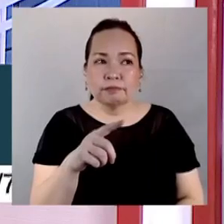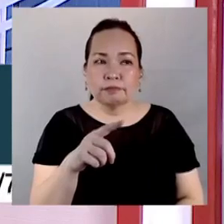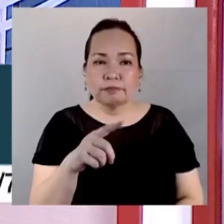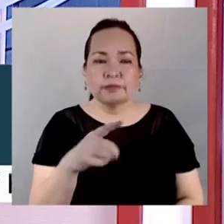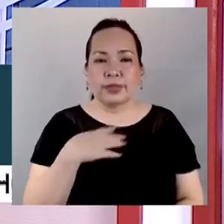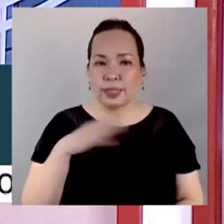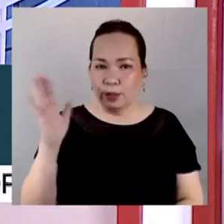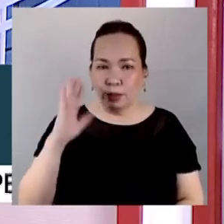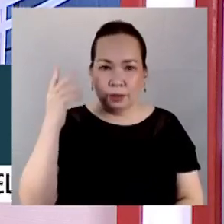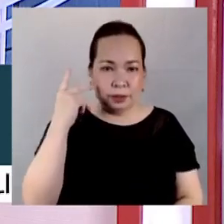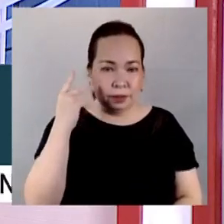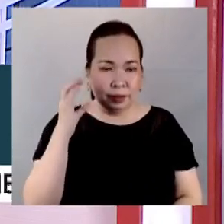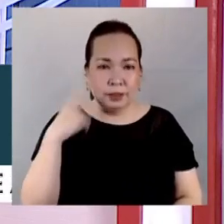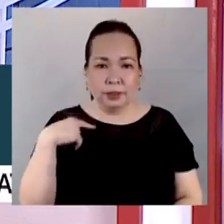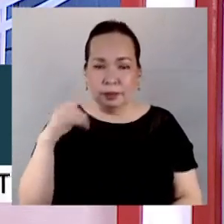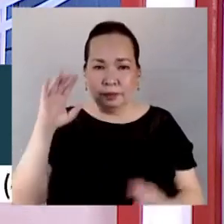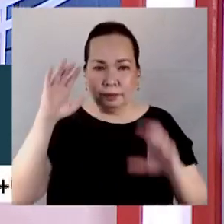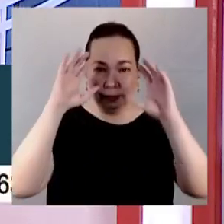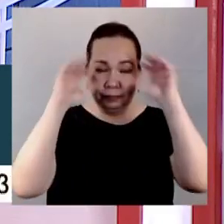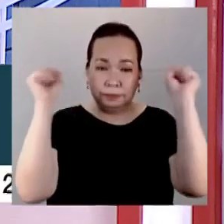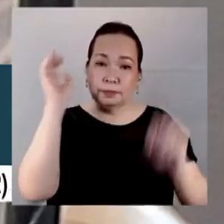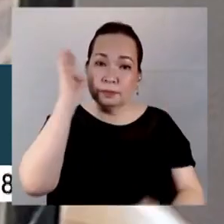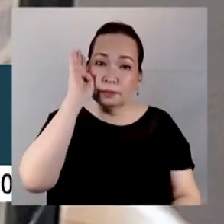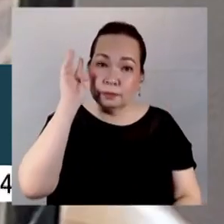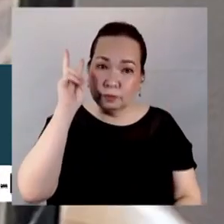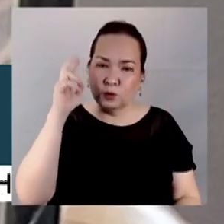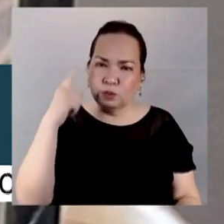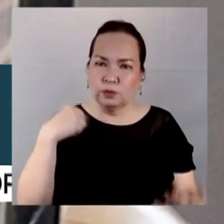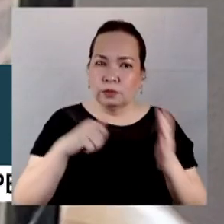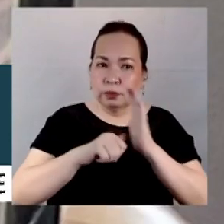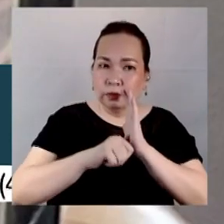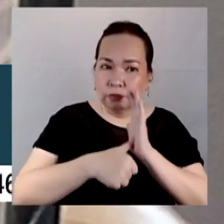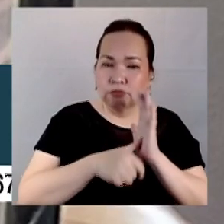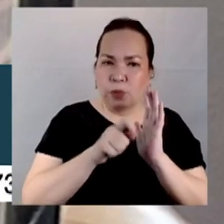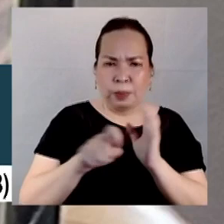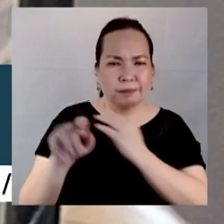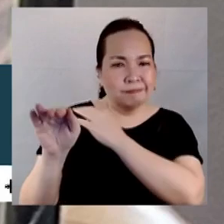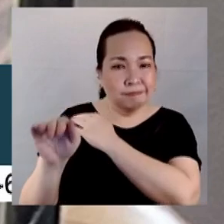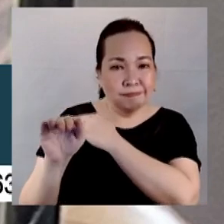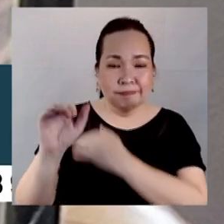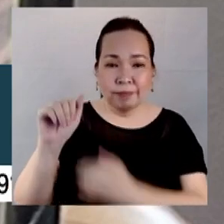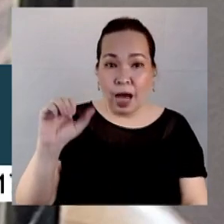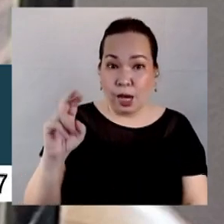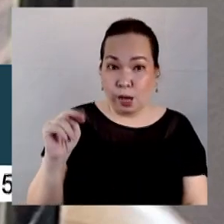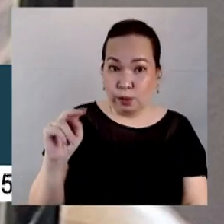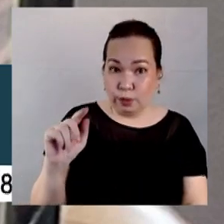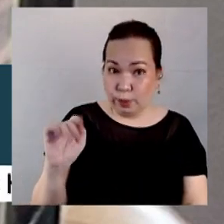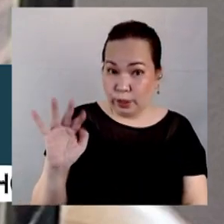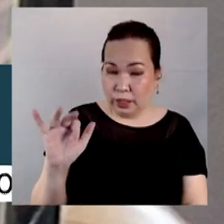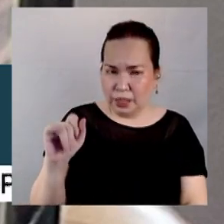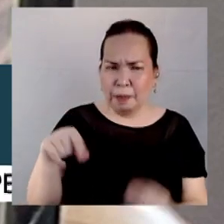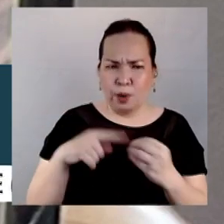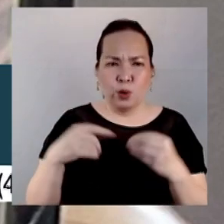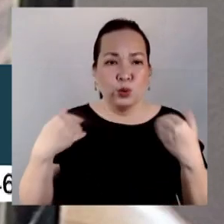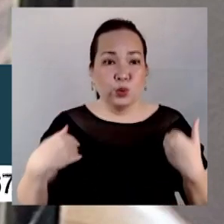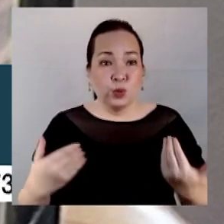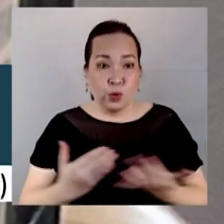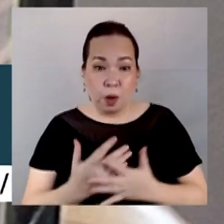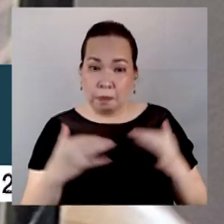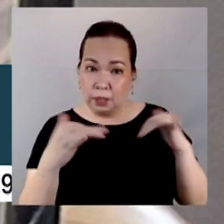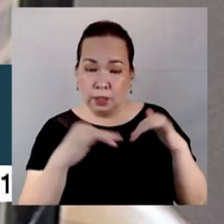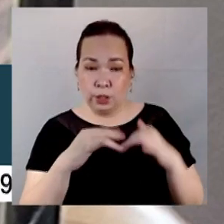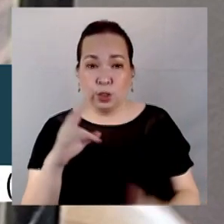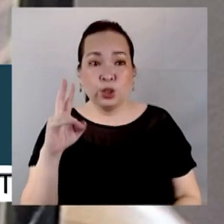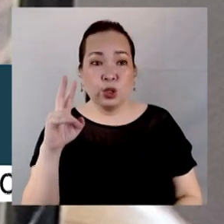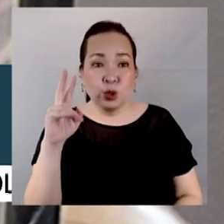Carmina. President-elect Ferdinand Marcos Jr. raised the importance of accountability in terms of human rights during his meeting with United Nations Resident